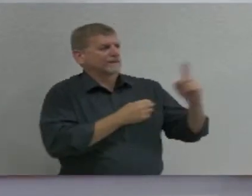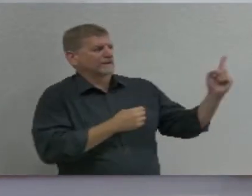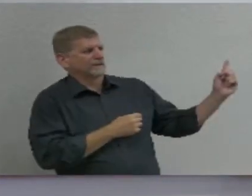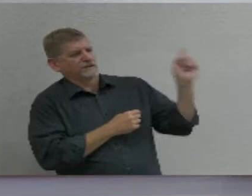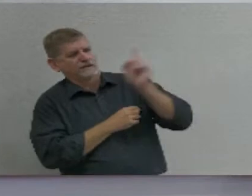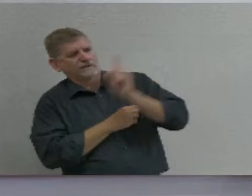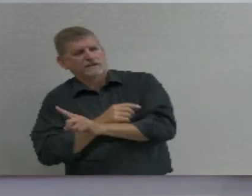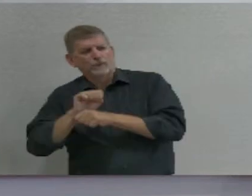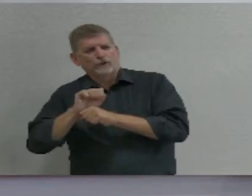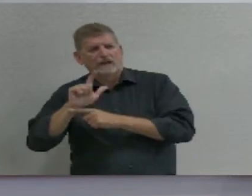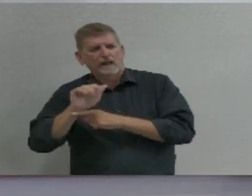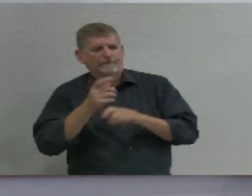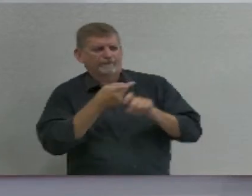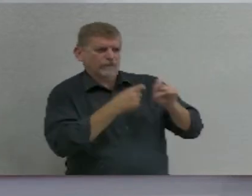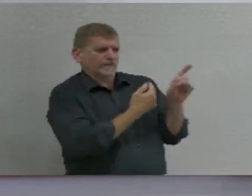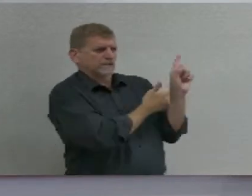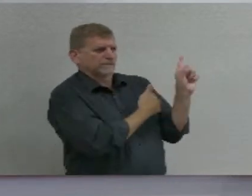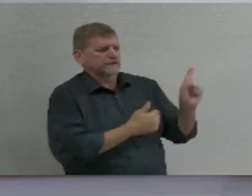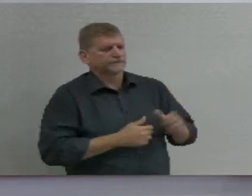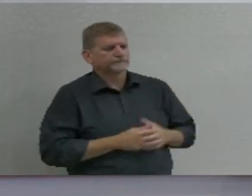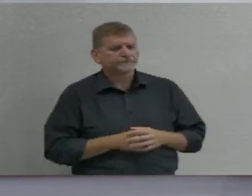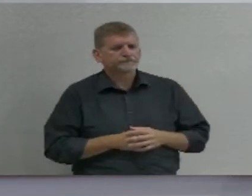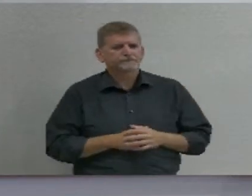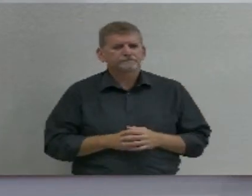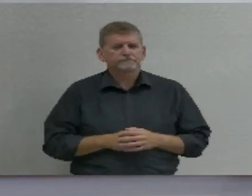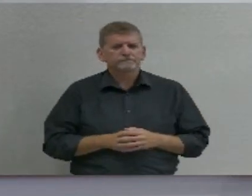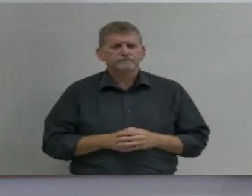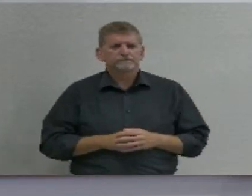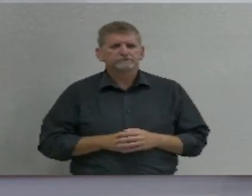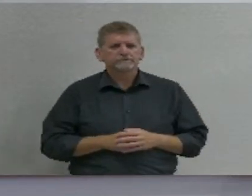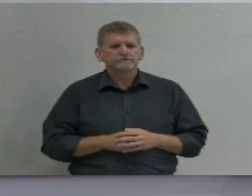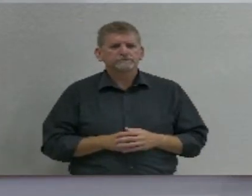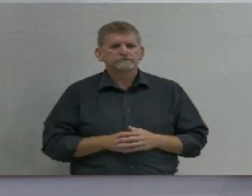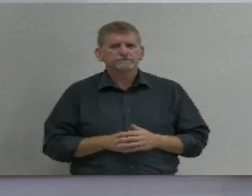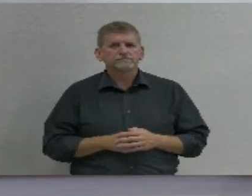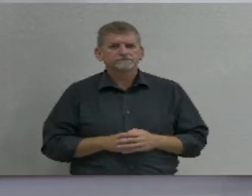Okay, I think that concludes all of our questions for today. Thank you very much for attending, and we'll see you next